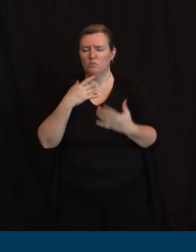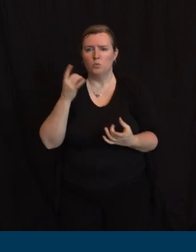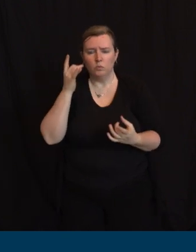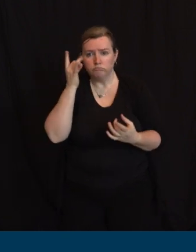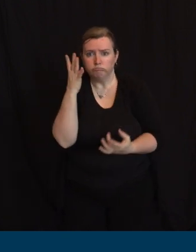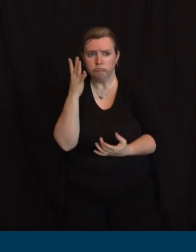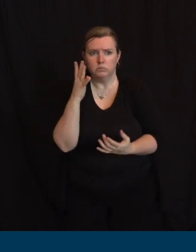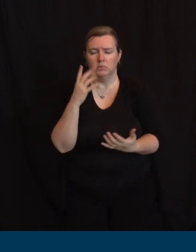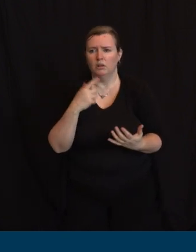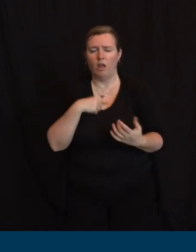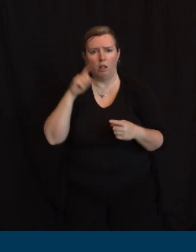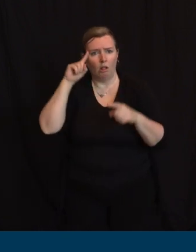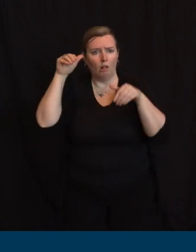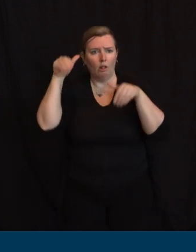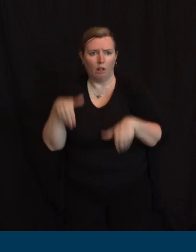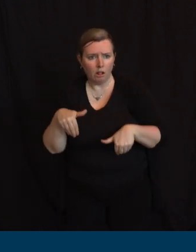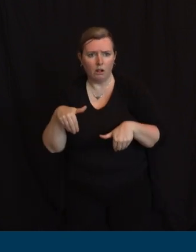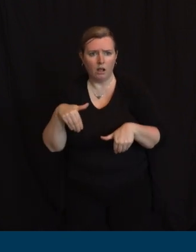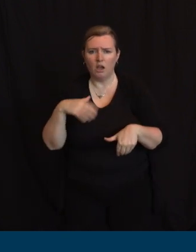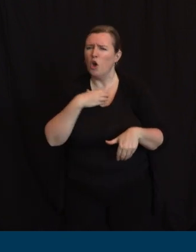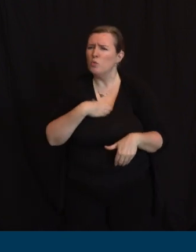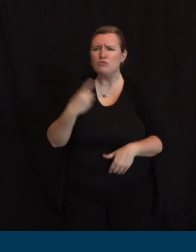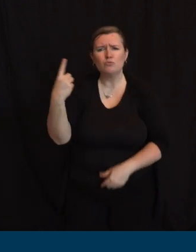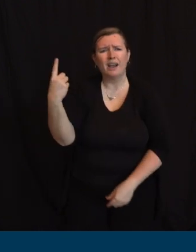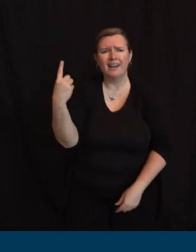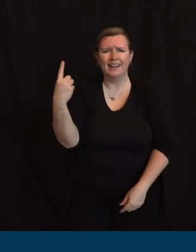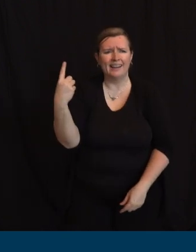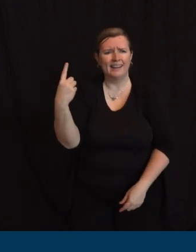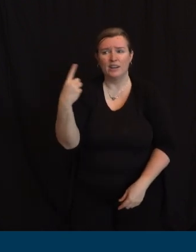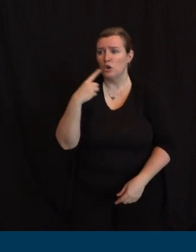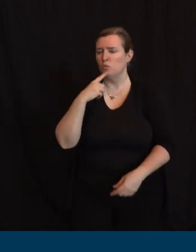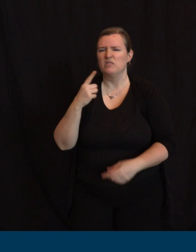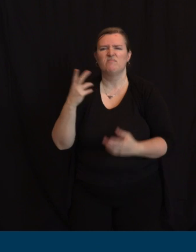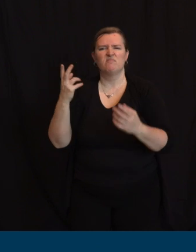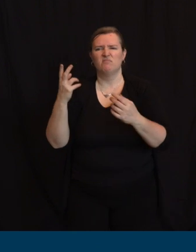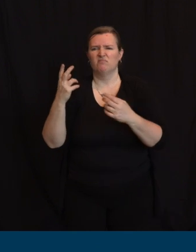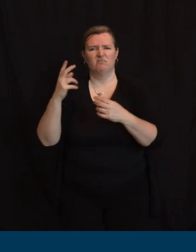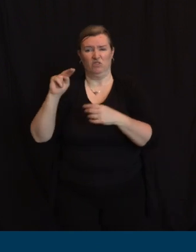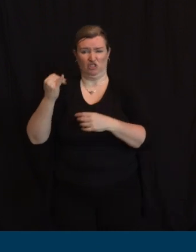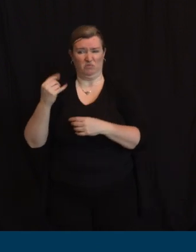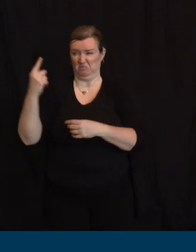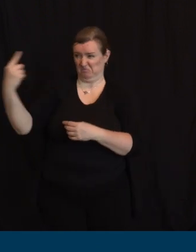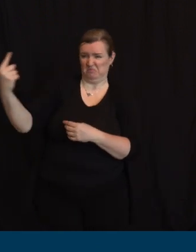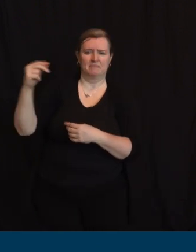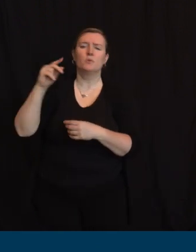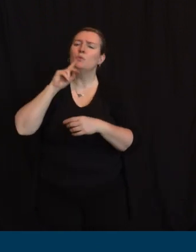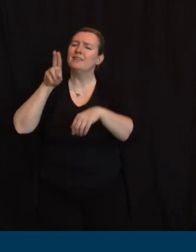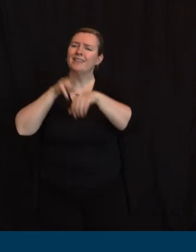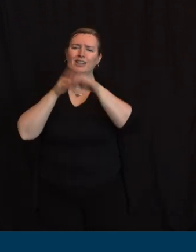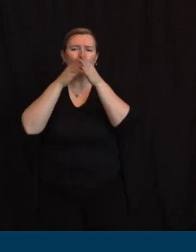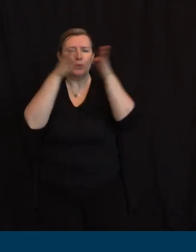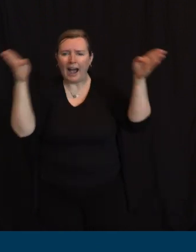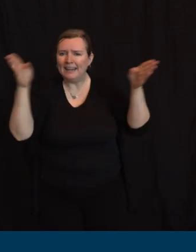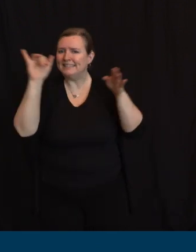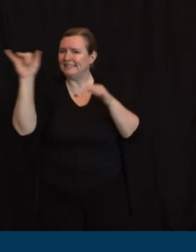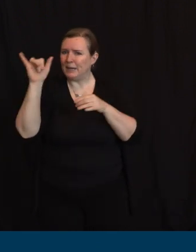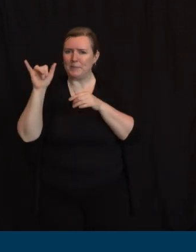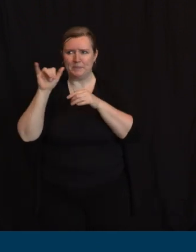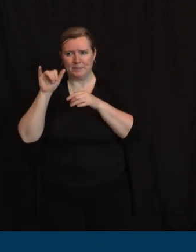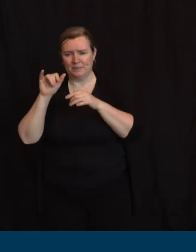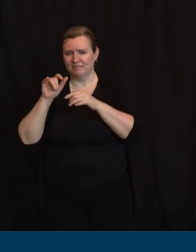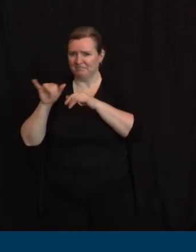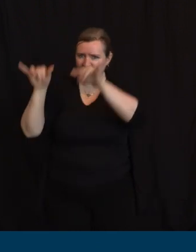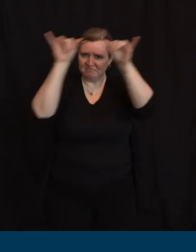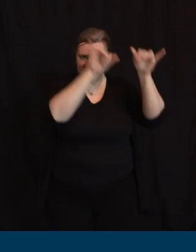a national challenge for us right now, but completely unacceptable. I'm going to ask Judy to come in on the